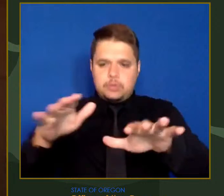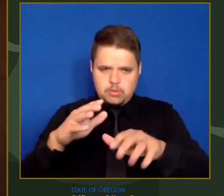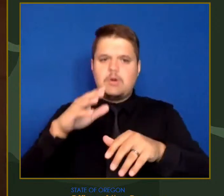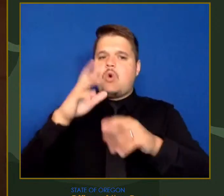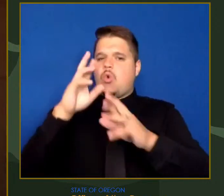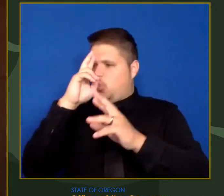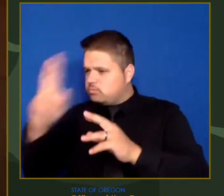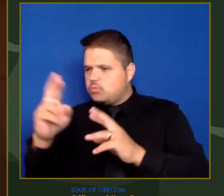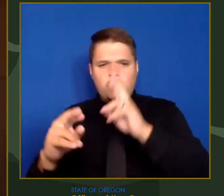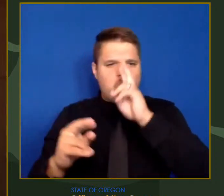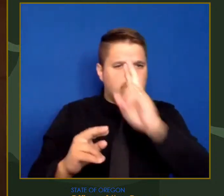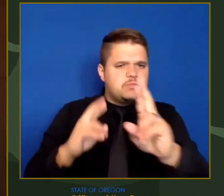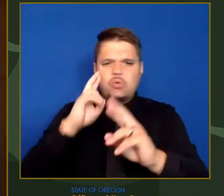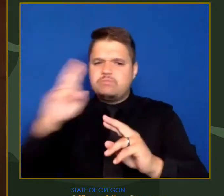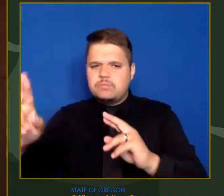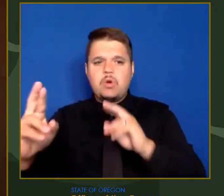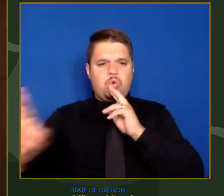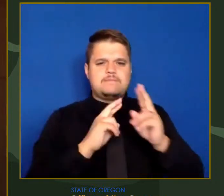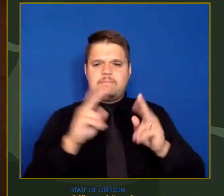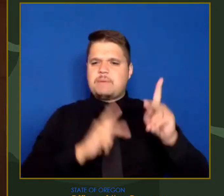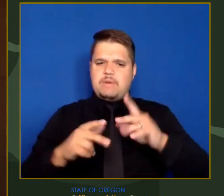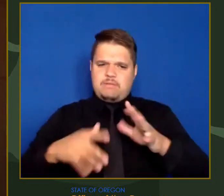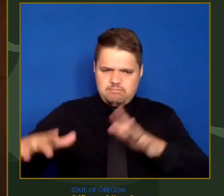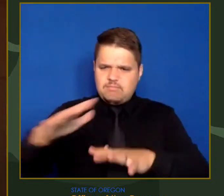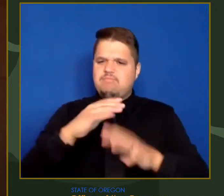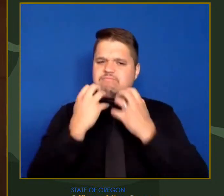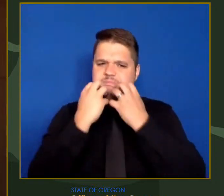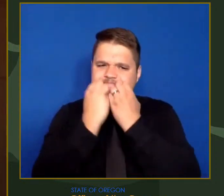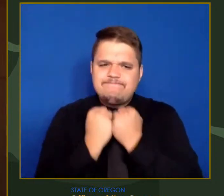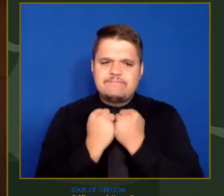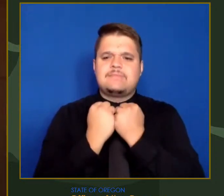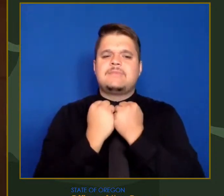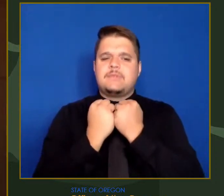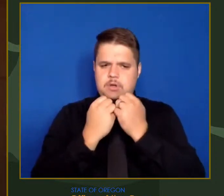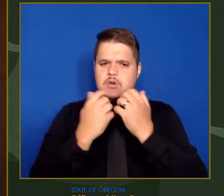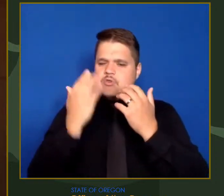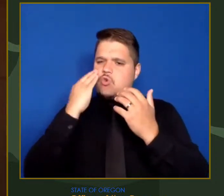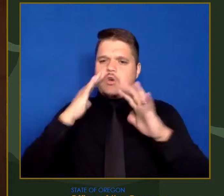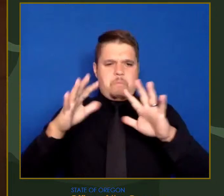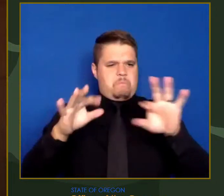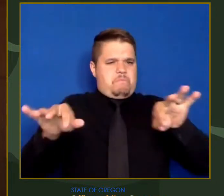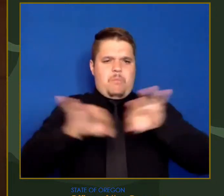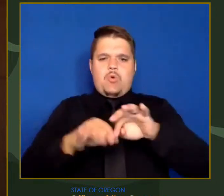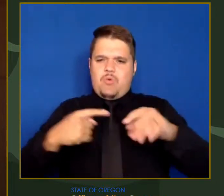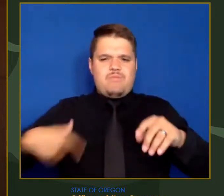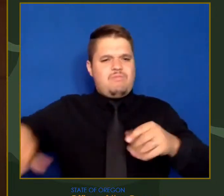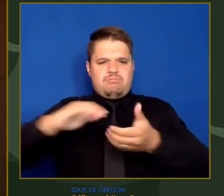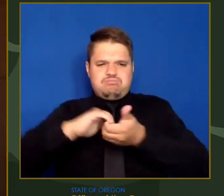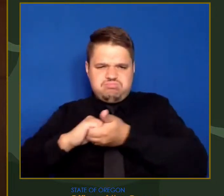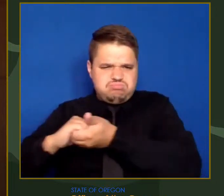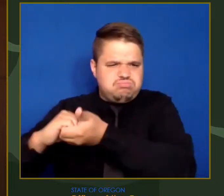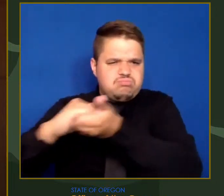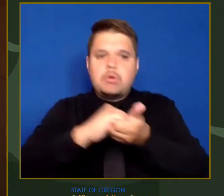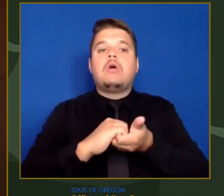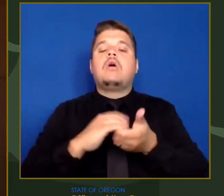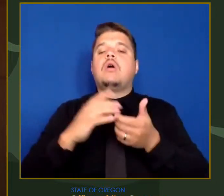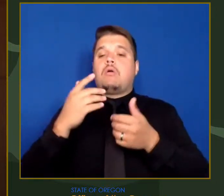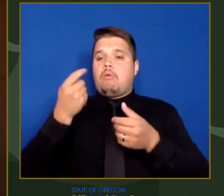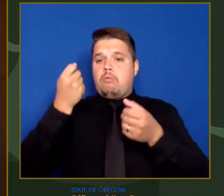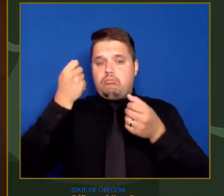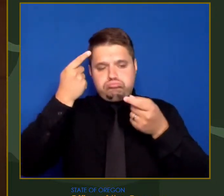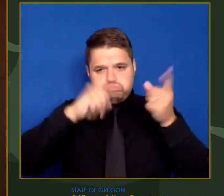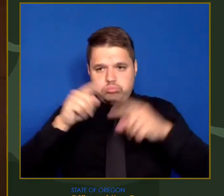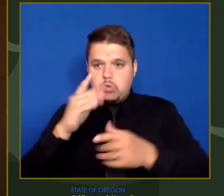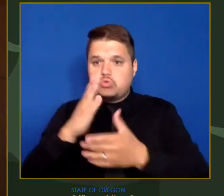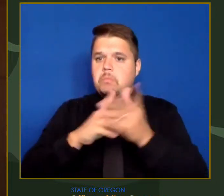prepare to make this transition. If you see someone wearing a mask, or if someone asks for your cooperation to